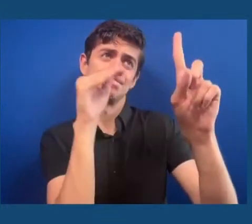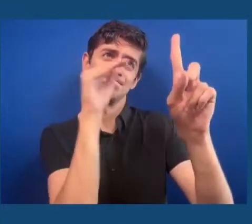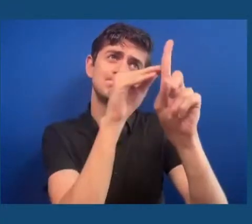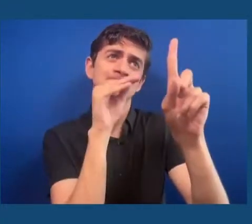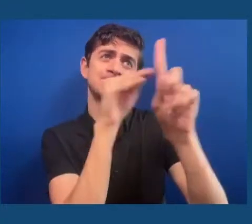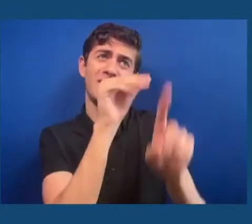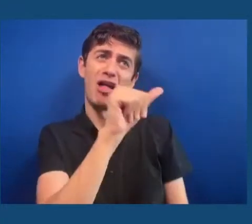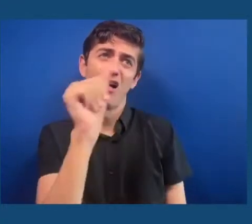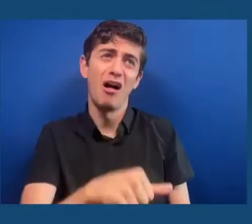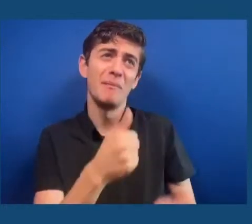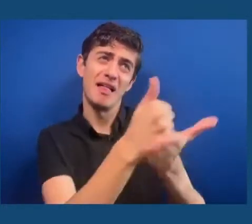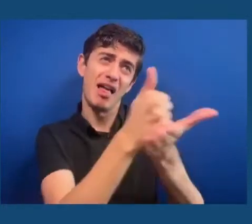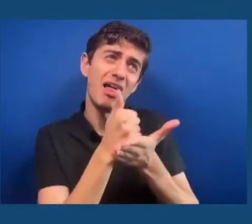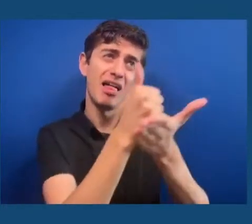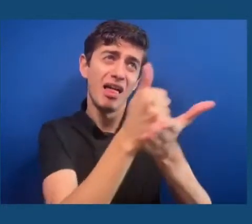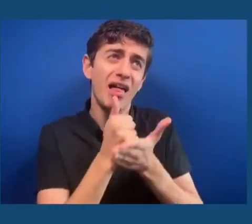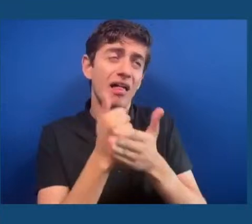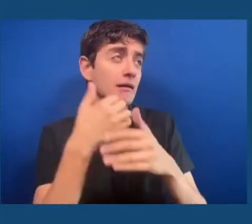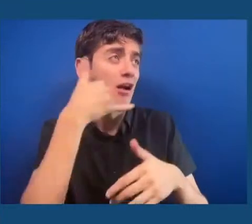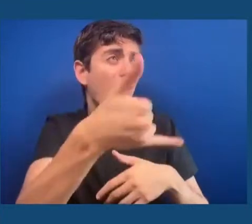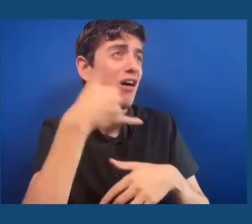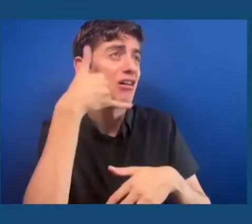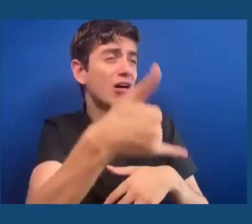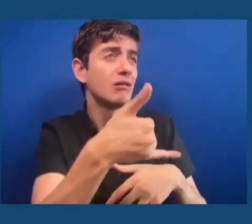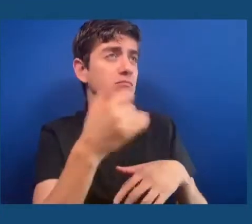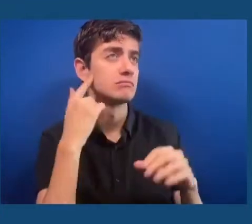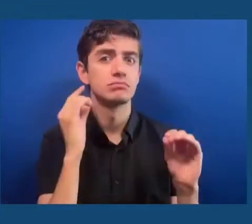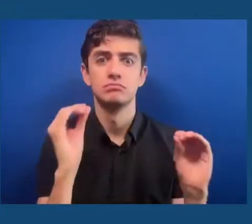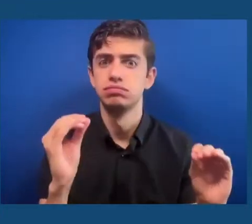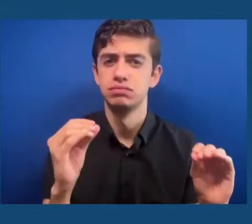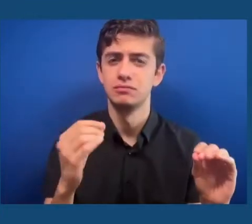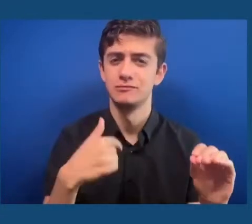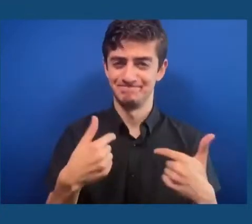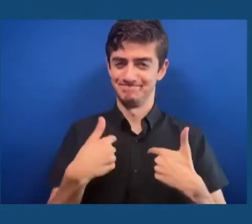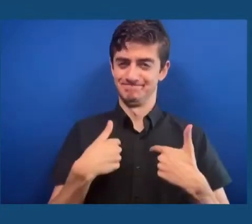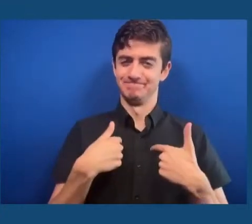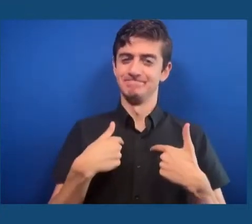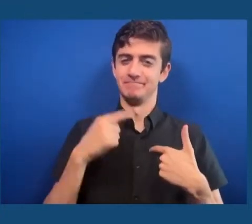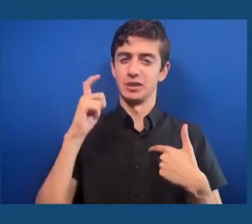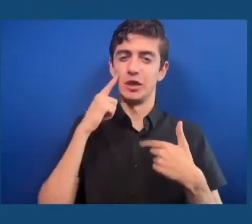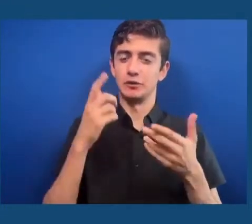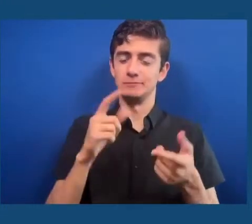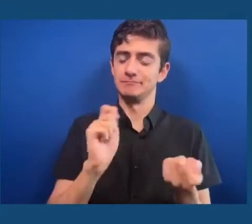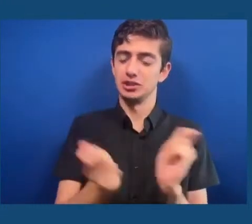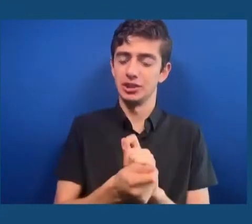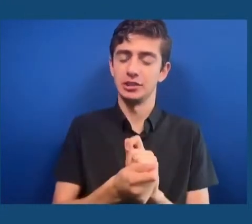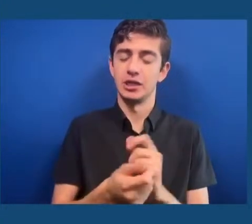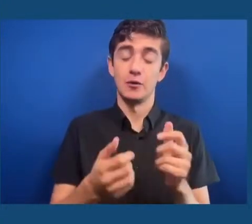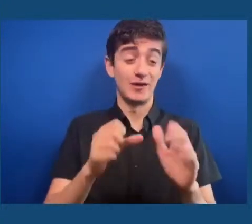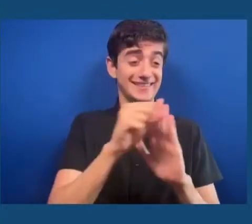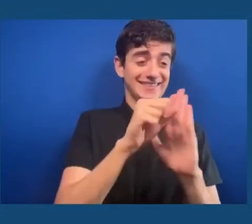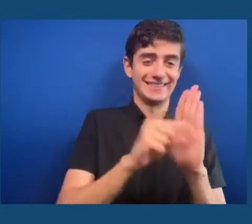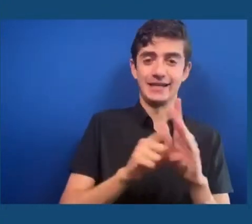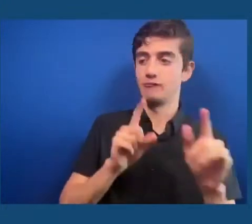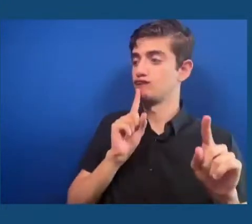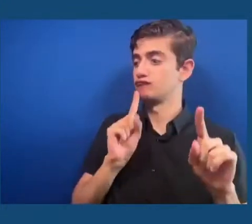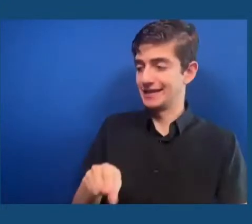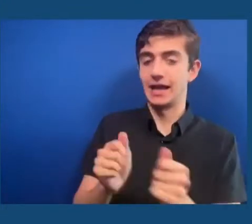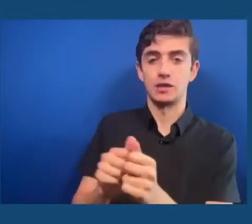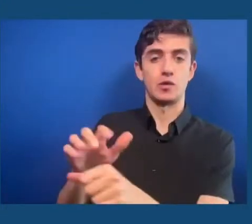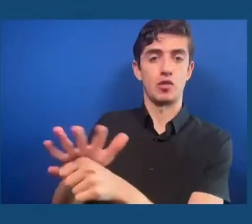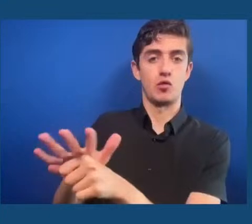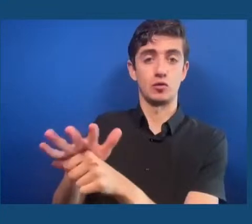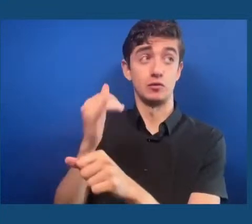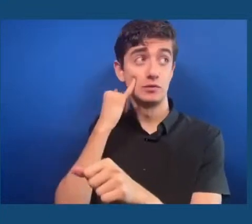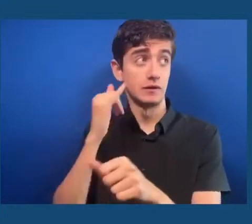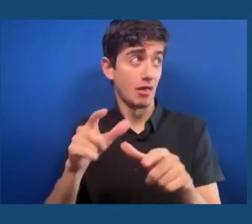somehow they didn't answer the phone. I said we were going to change that. I want to make sure that our state government is responsive to our local governments because that matters. You cannot afford to